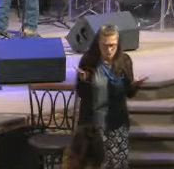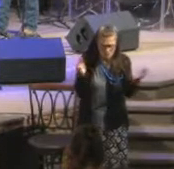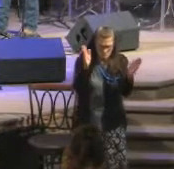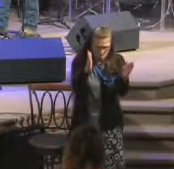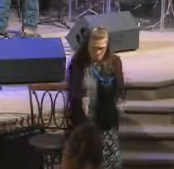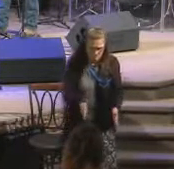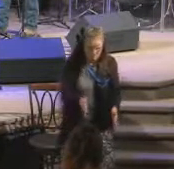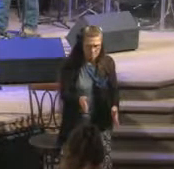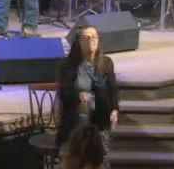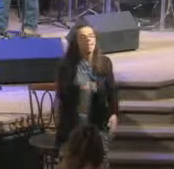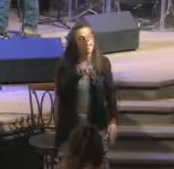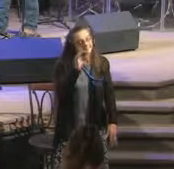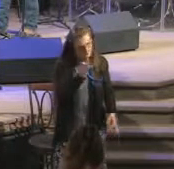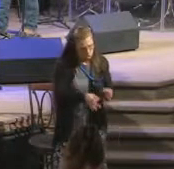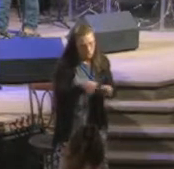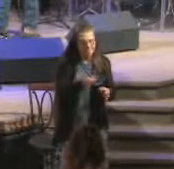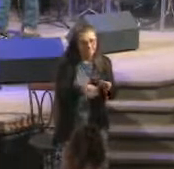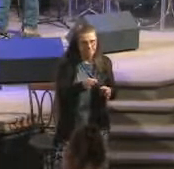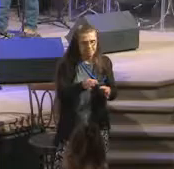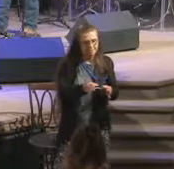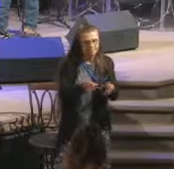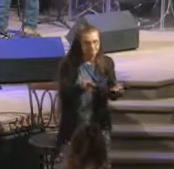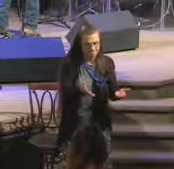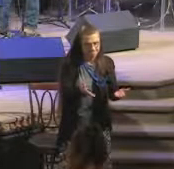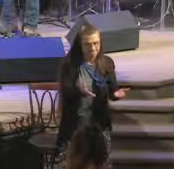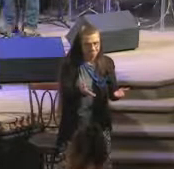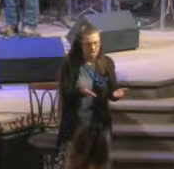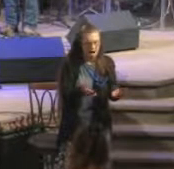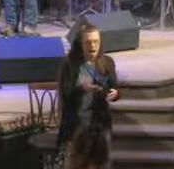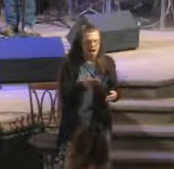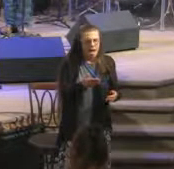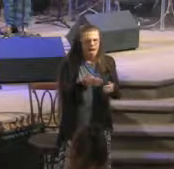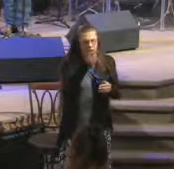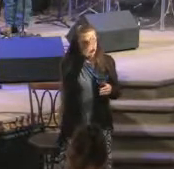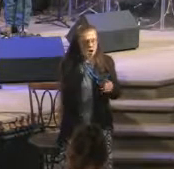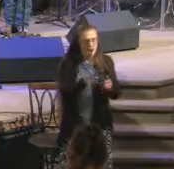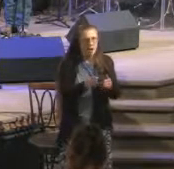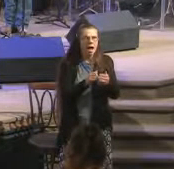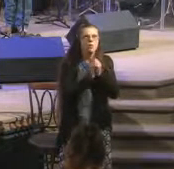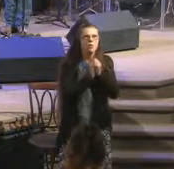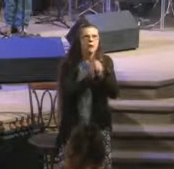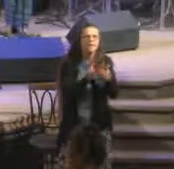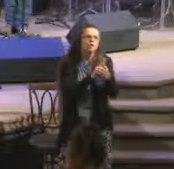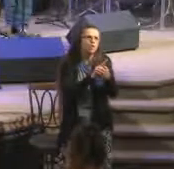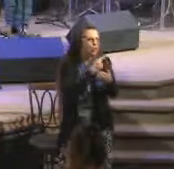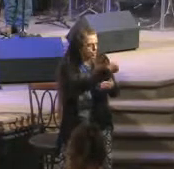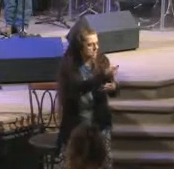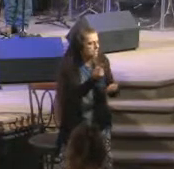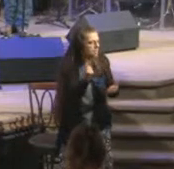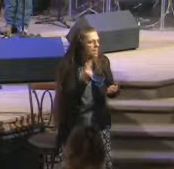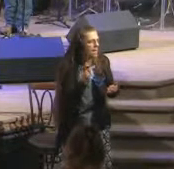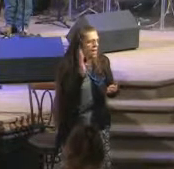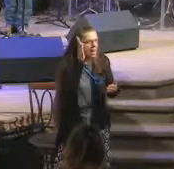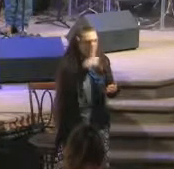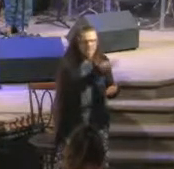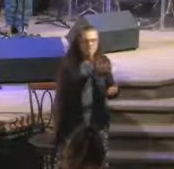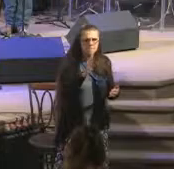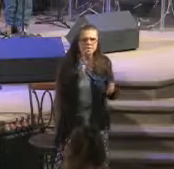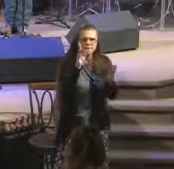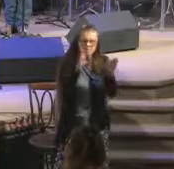then judgment must reign. And God, what I pray is use us. Let us be the